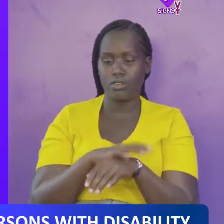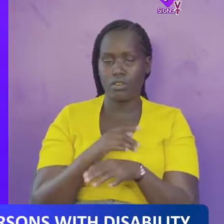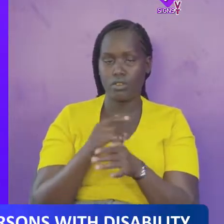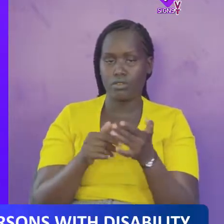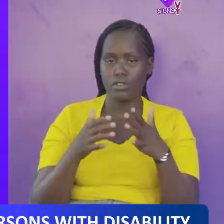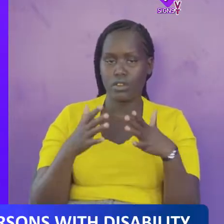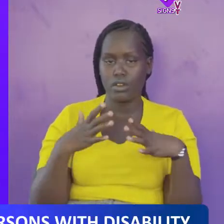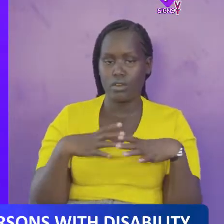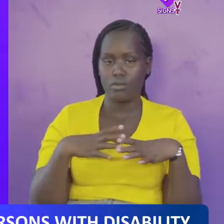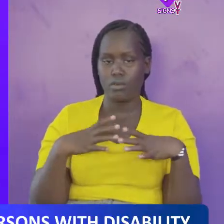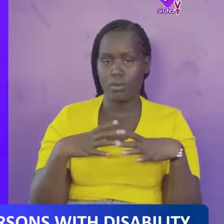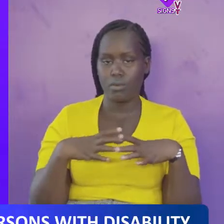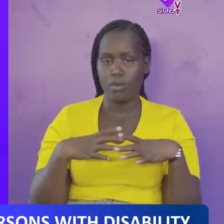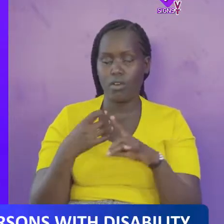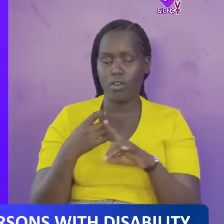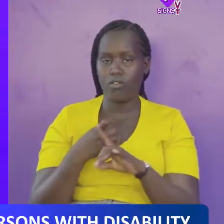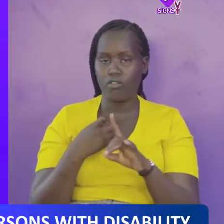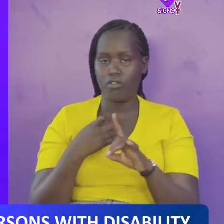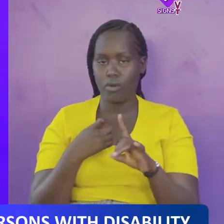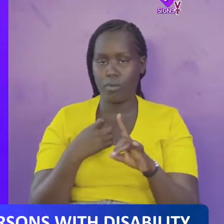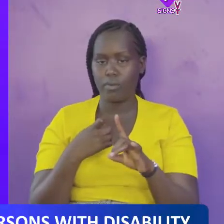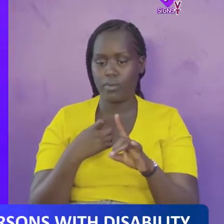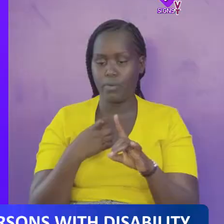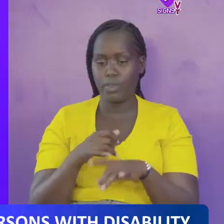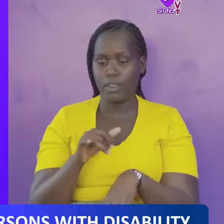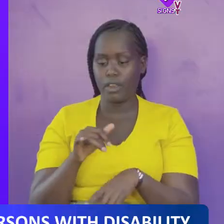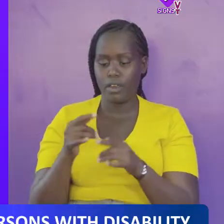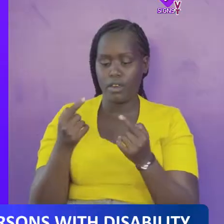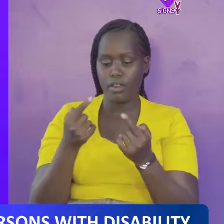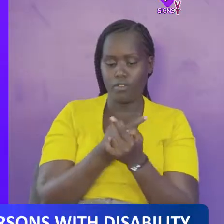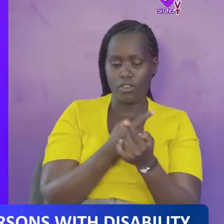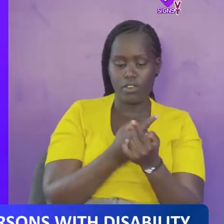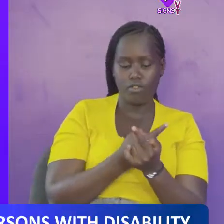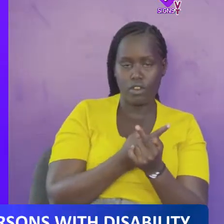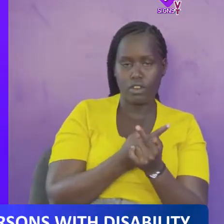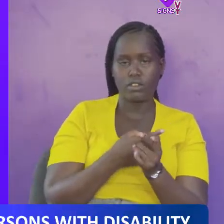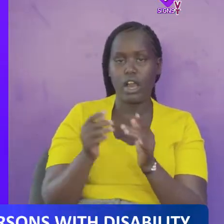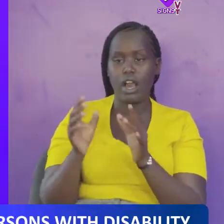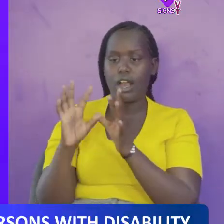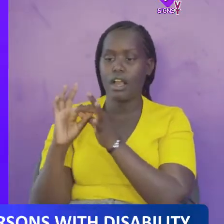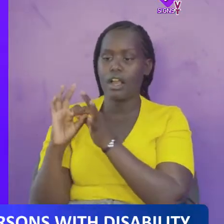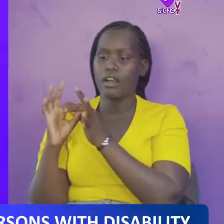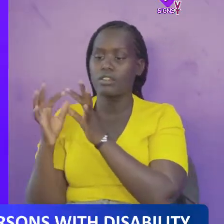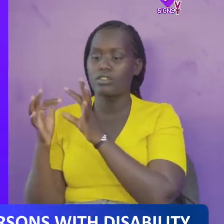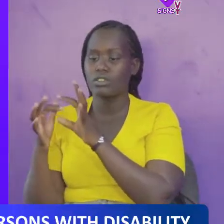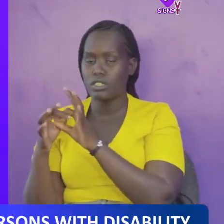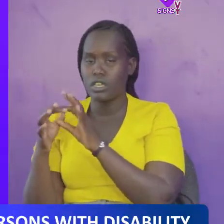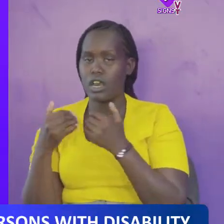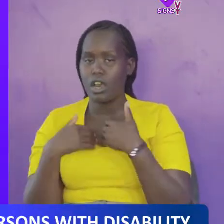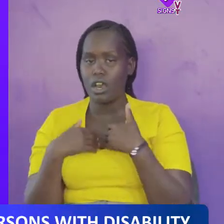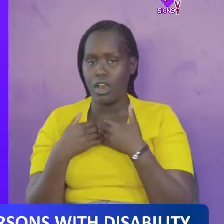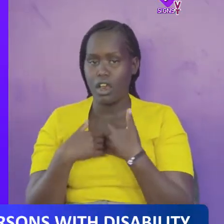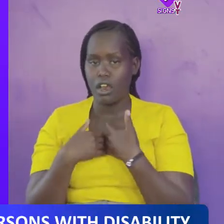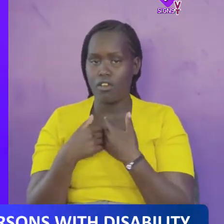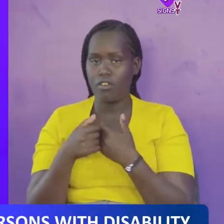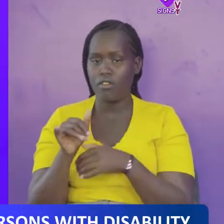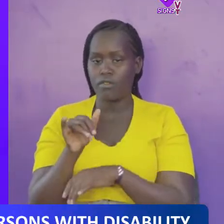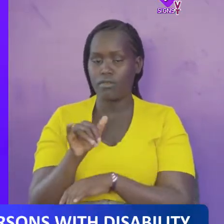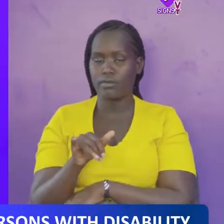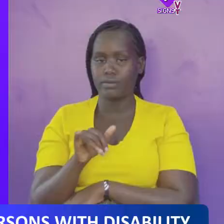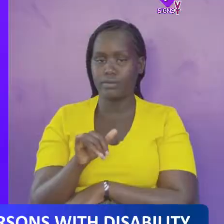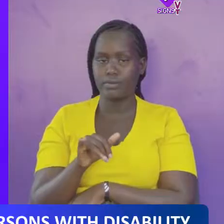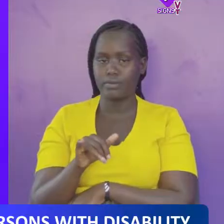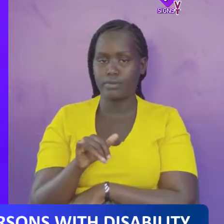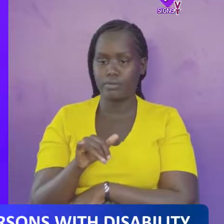people come from those different cultures, and they carry those stereotypes with them, yes.